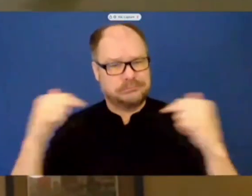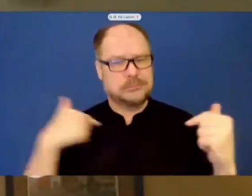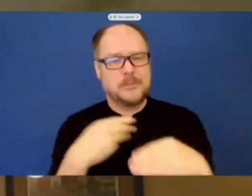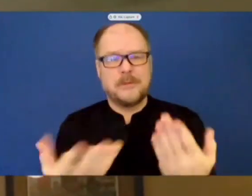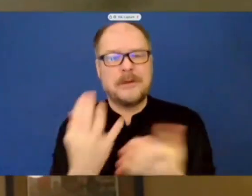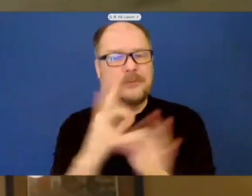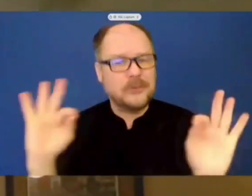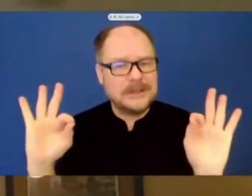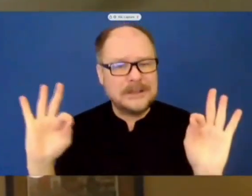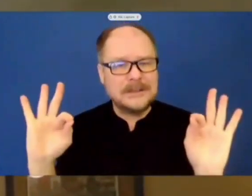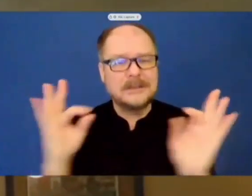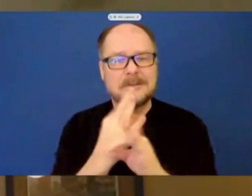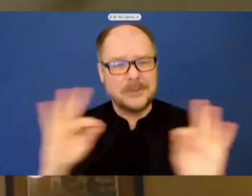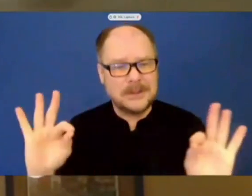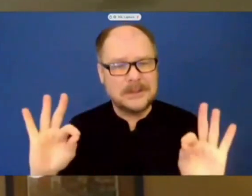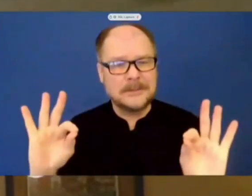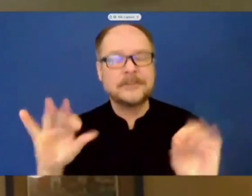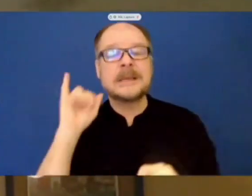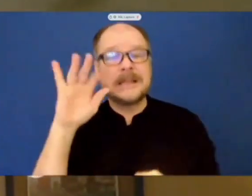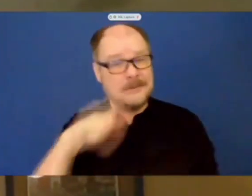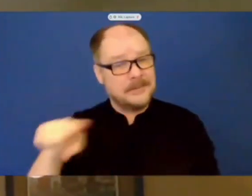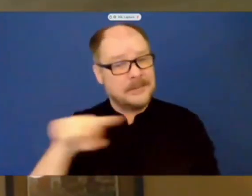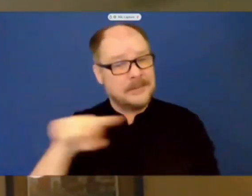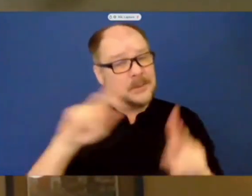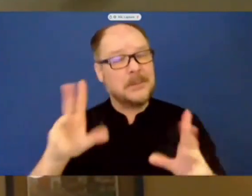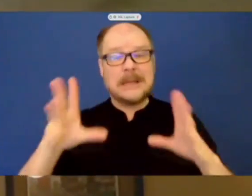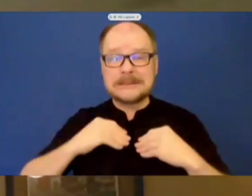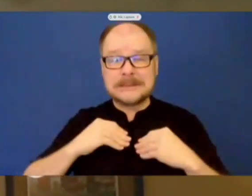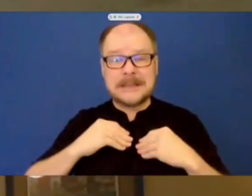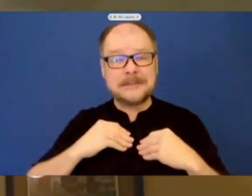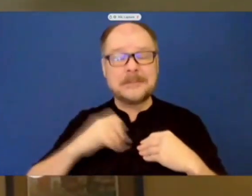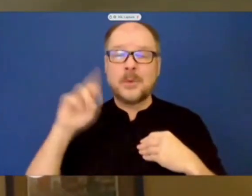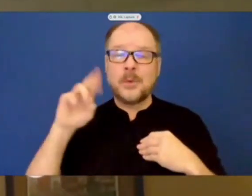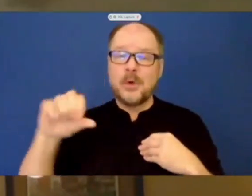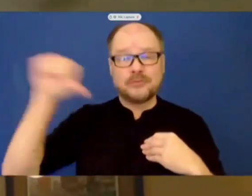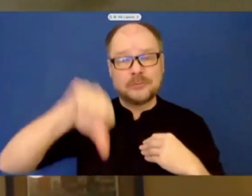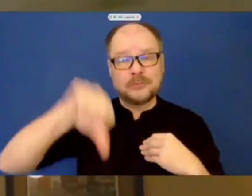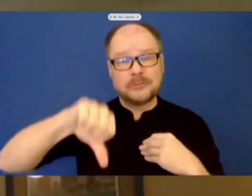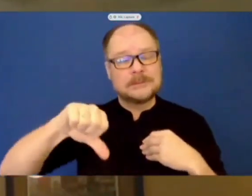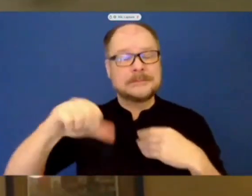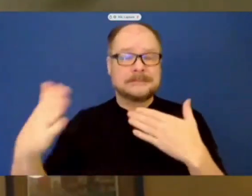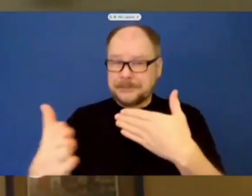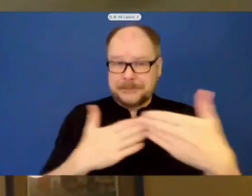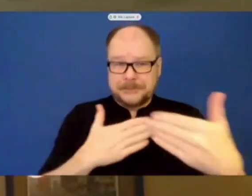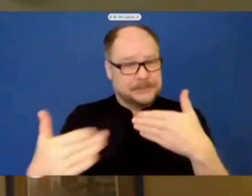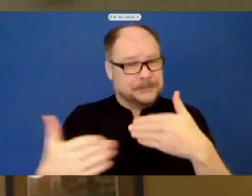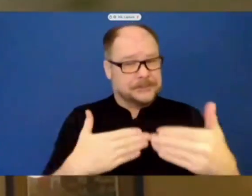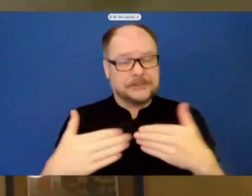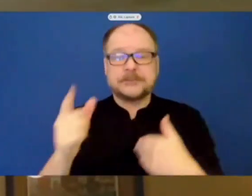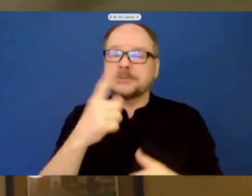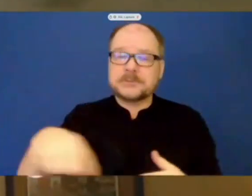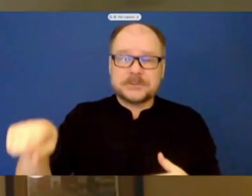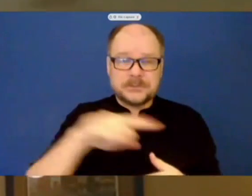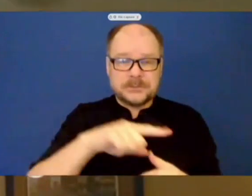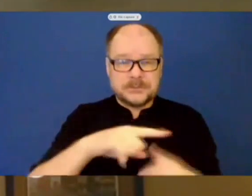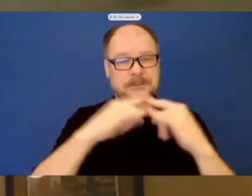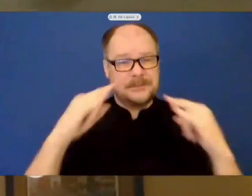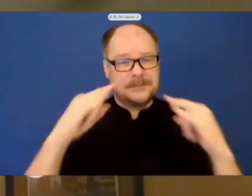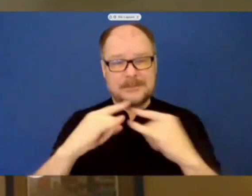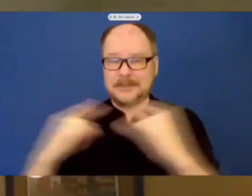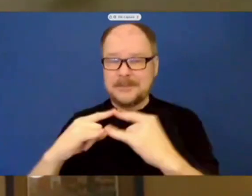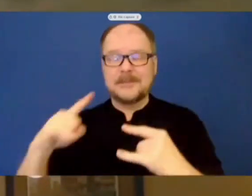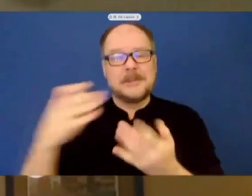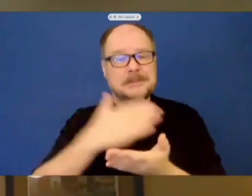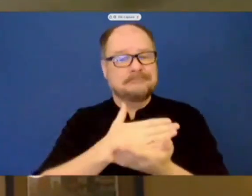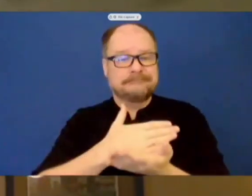However, whether they accept the assistance or not, the encampment site is a community health risk and must be cleared and cleaned for the safety of